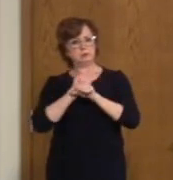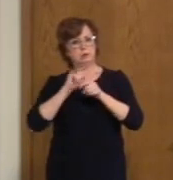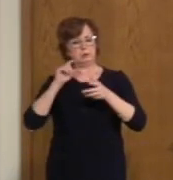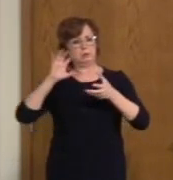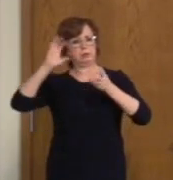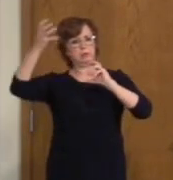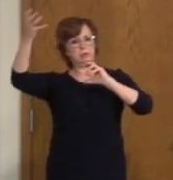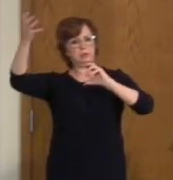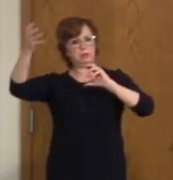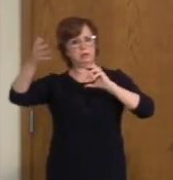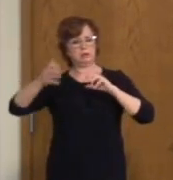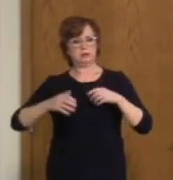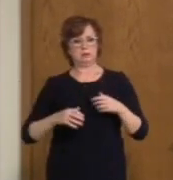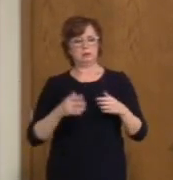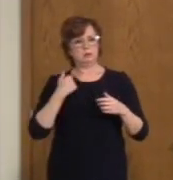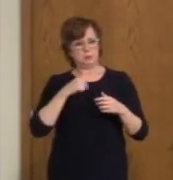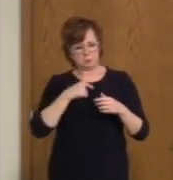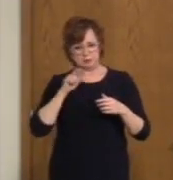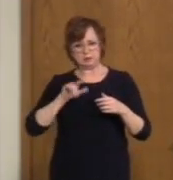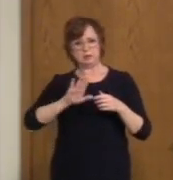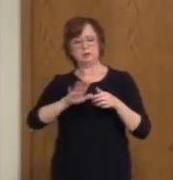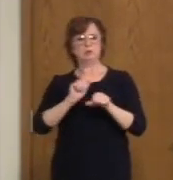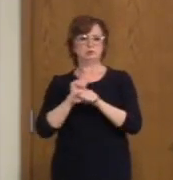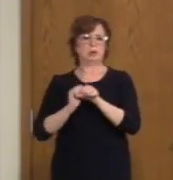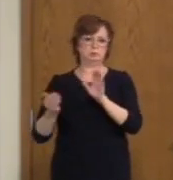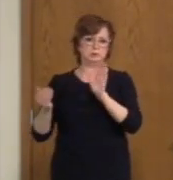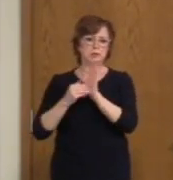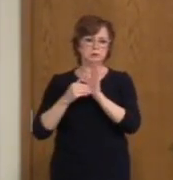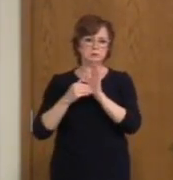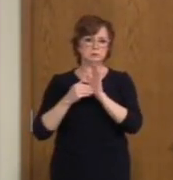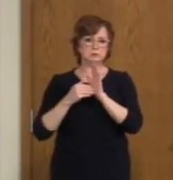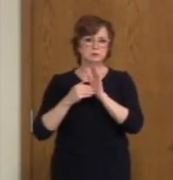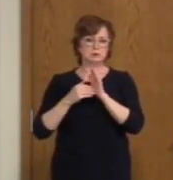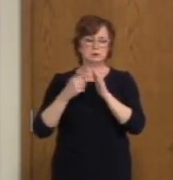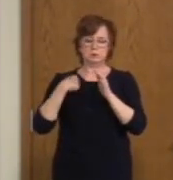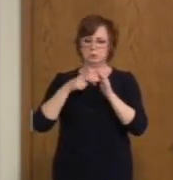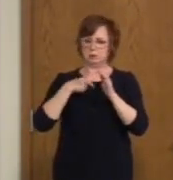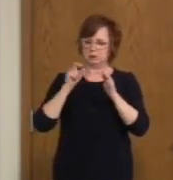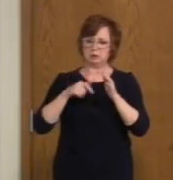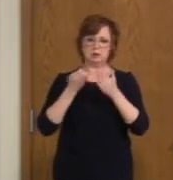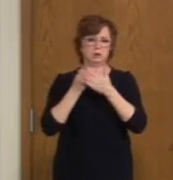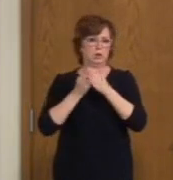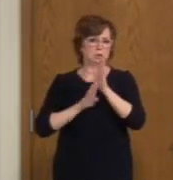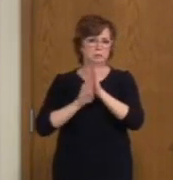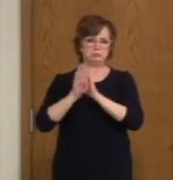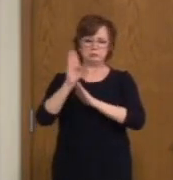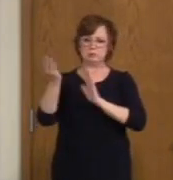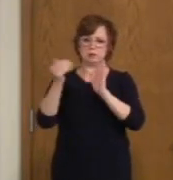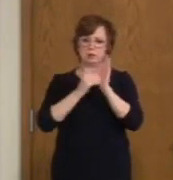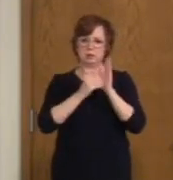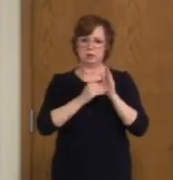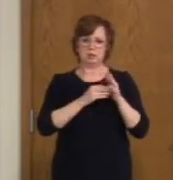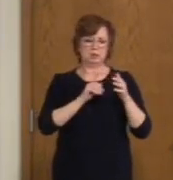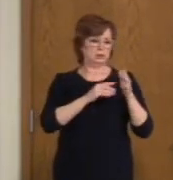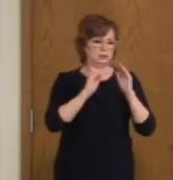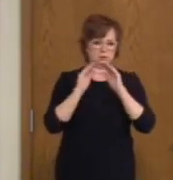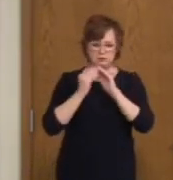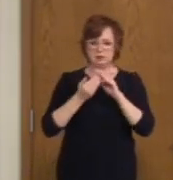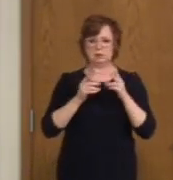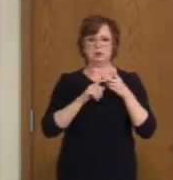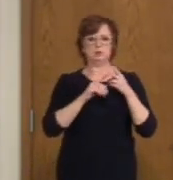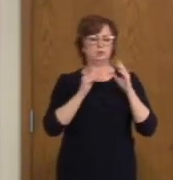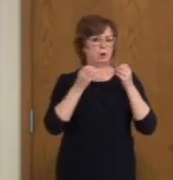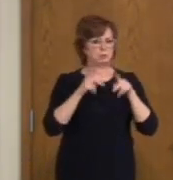only recover all of the jobs that we lost, but to continue to get back to a growth agenda, growing our communities, growing our opportunity, growing our